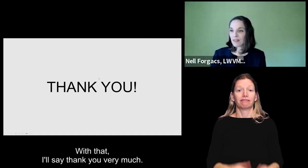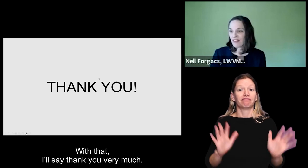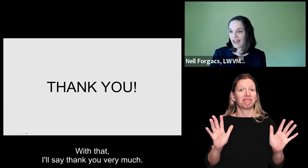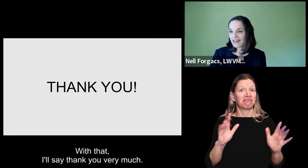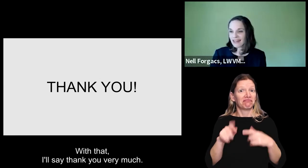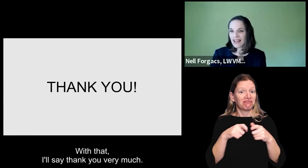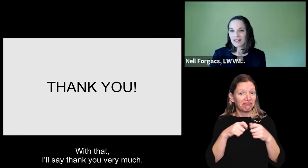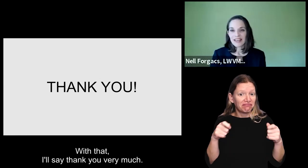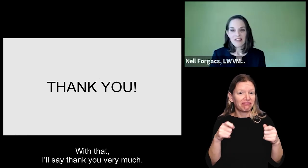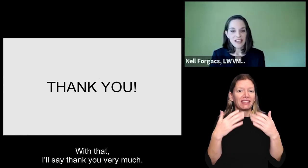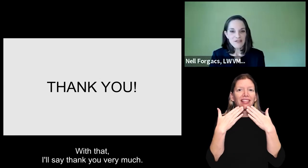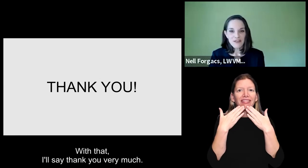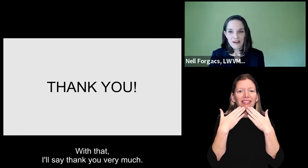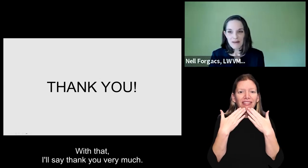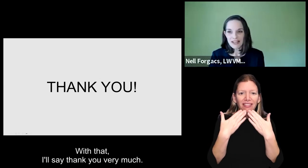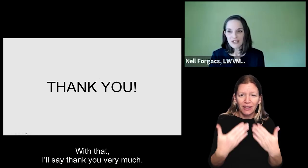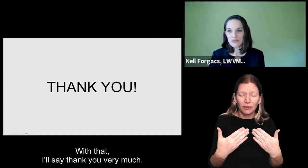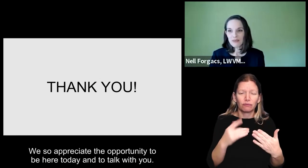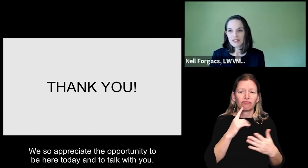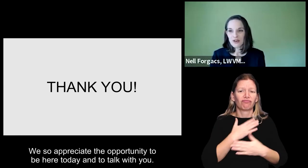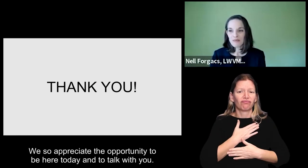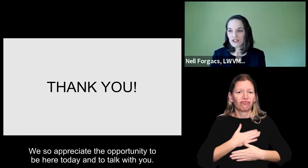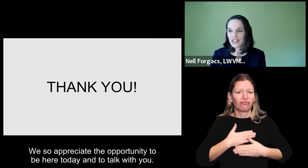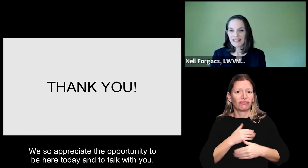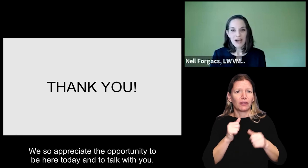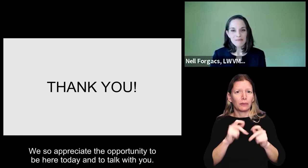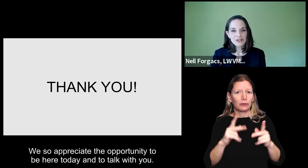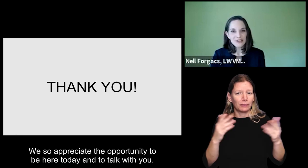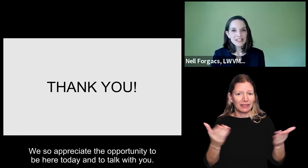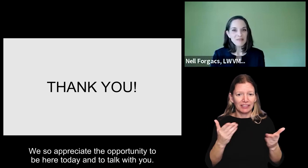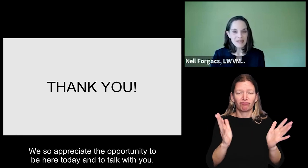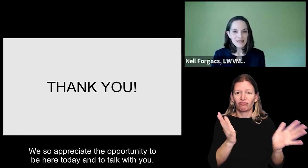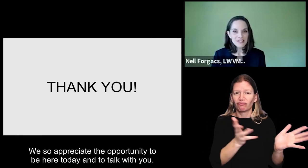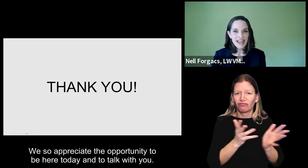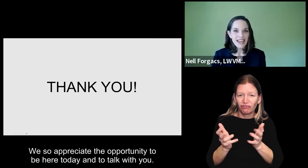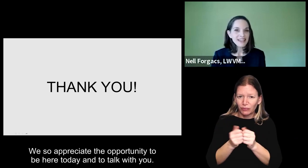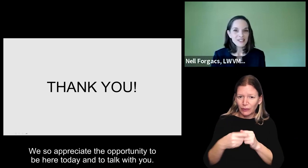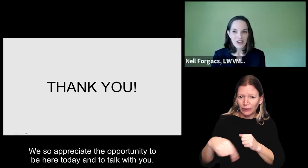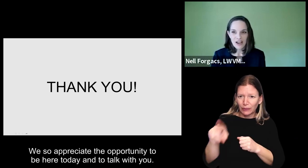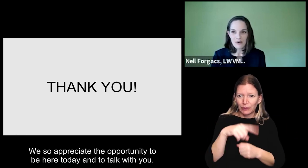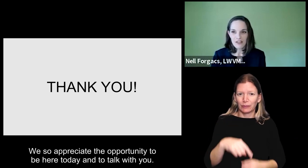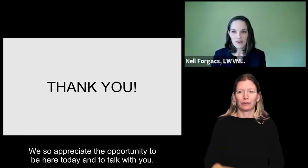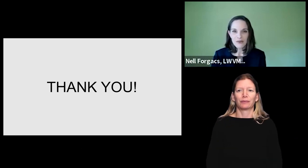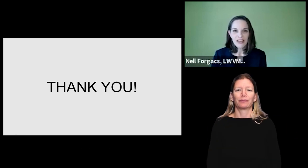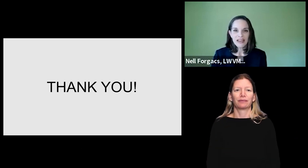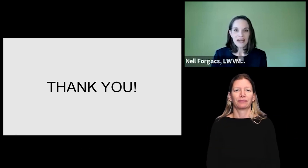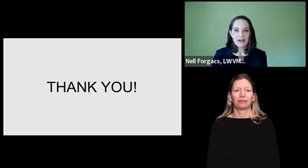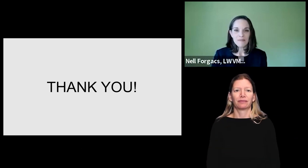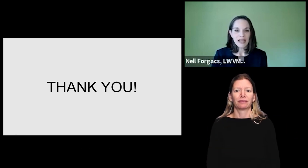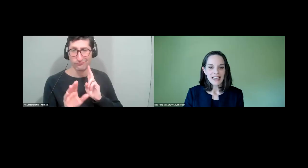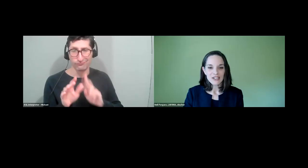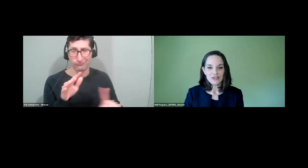And with that, I'll say thank you very much. We so appreciate the opportunity to be here today and to talk with you.